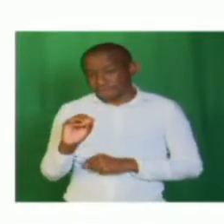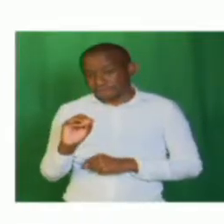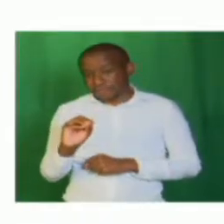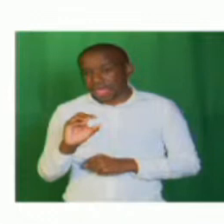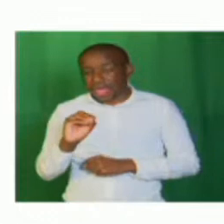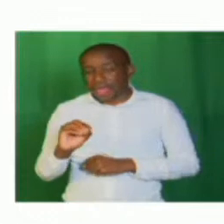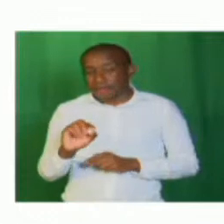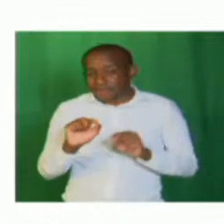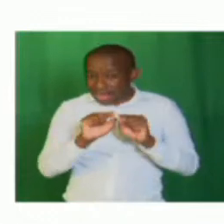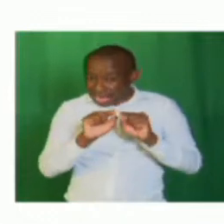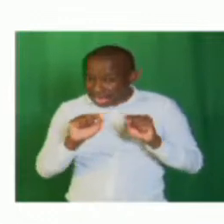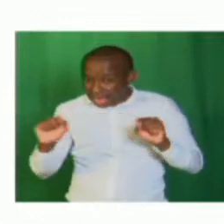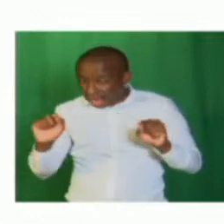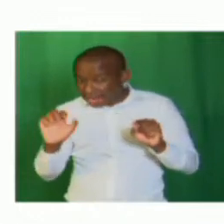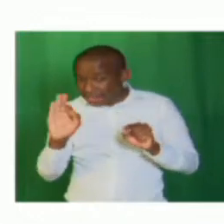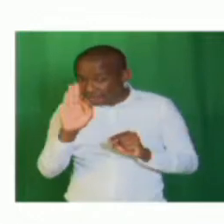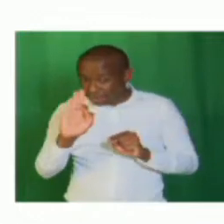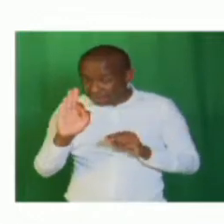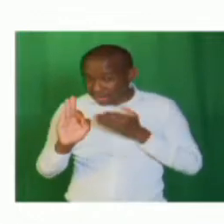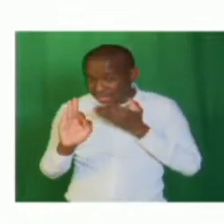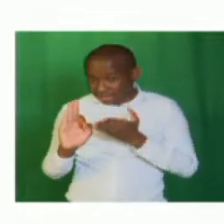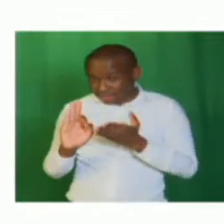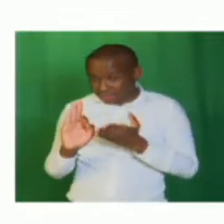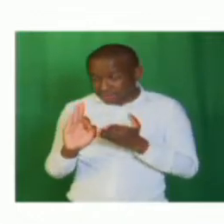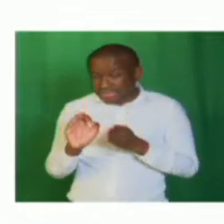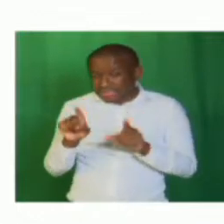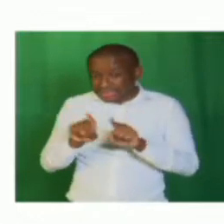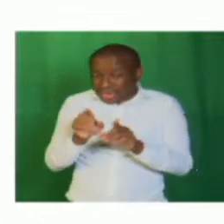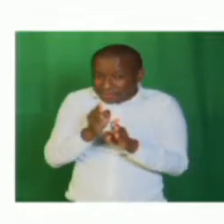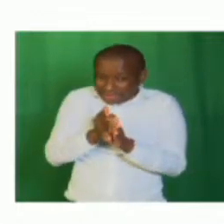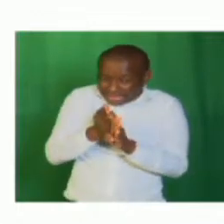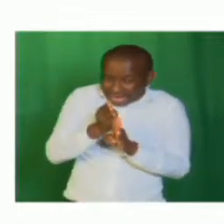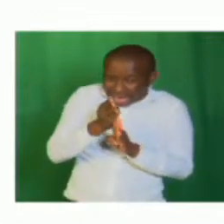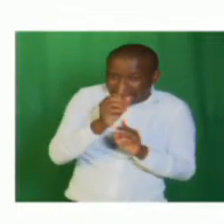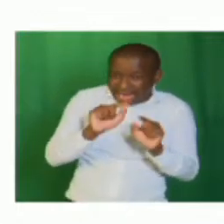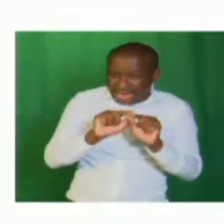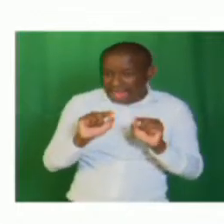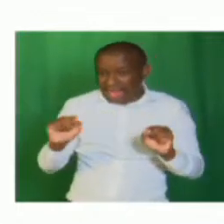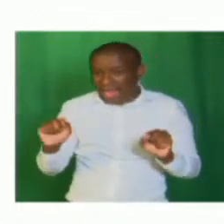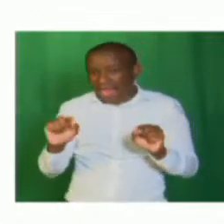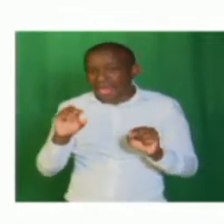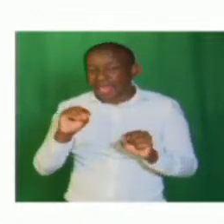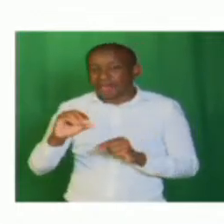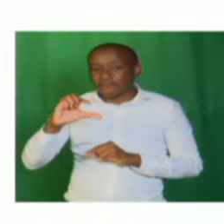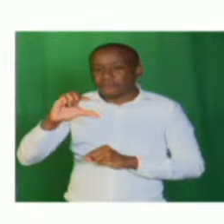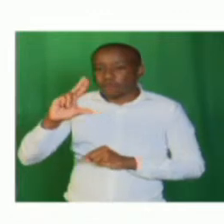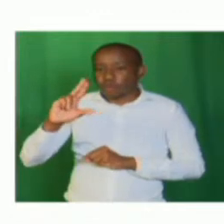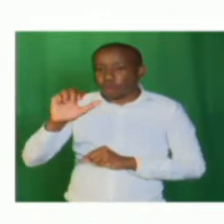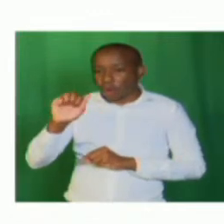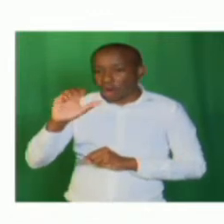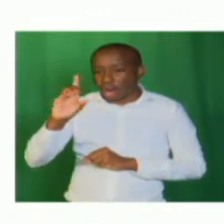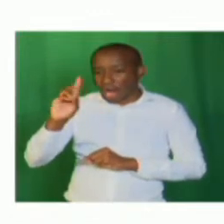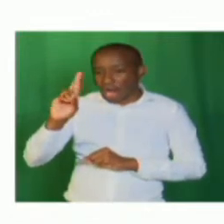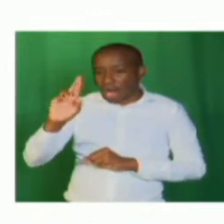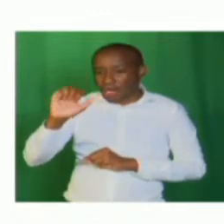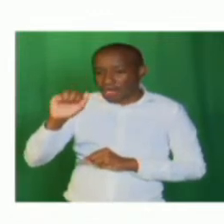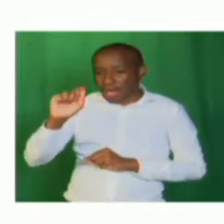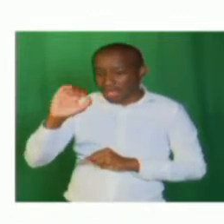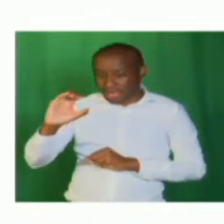linear functions, which are basically a straight line. And then we have got quadratic functions. These